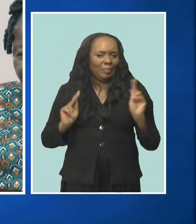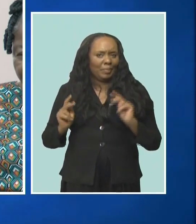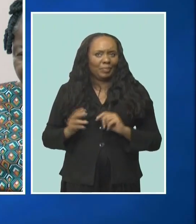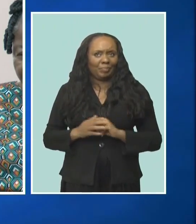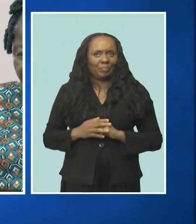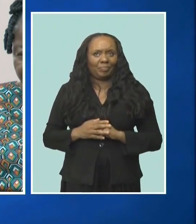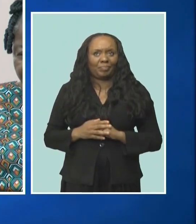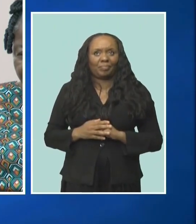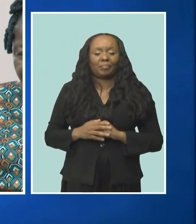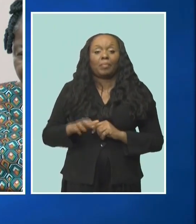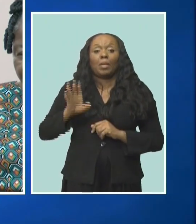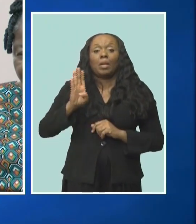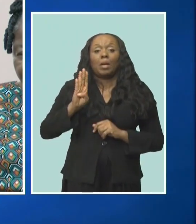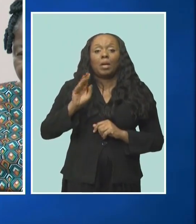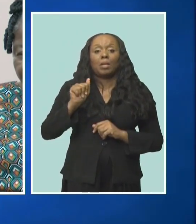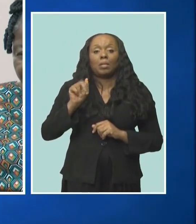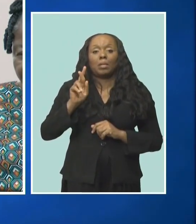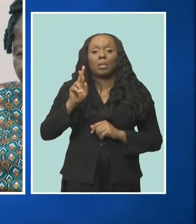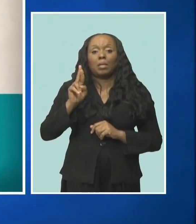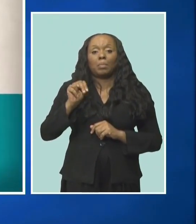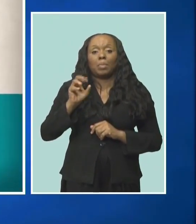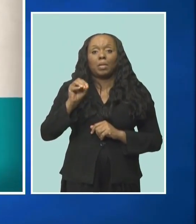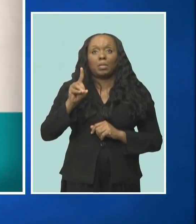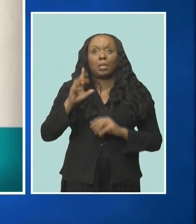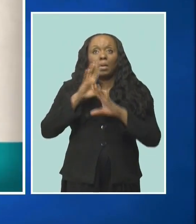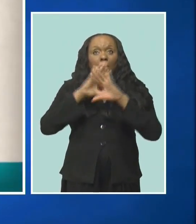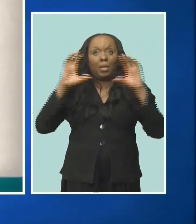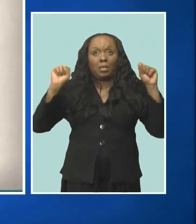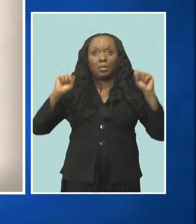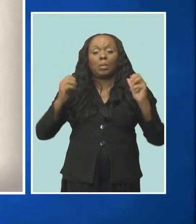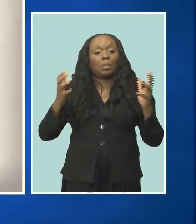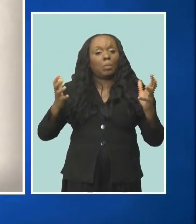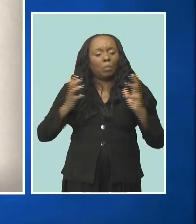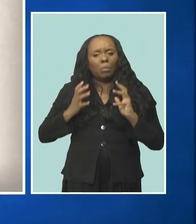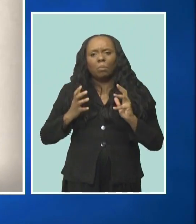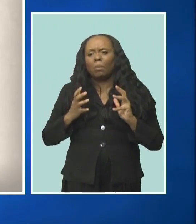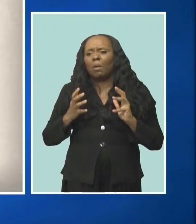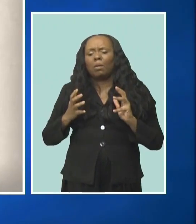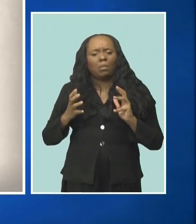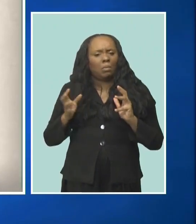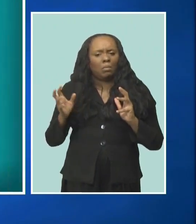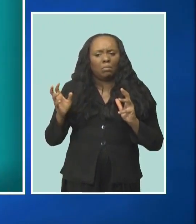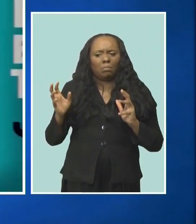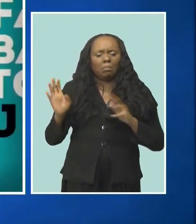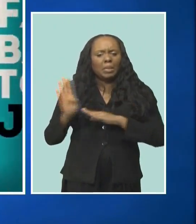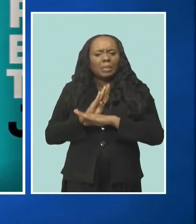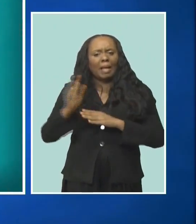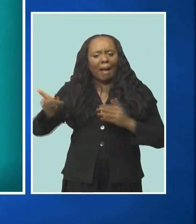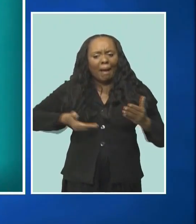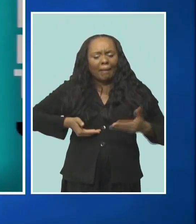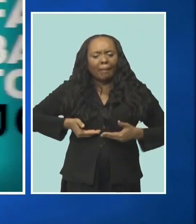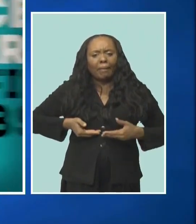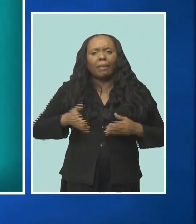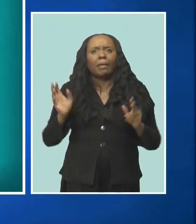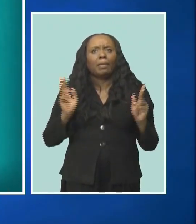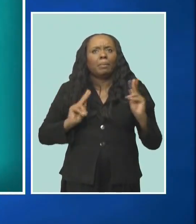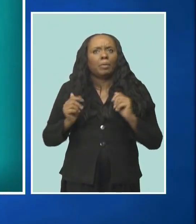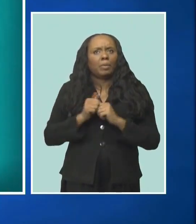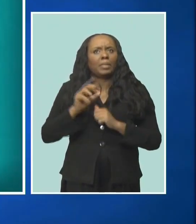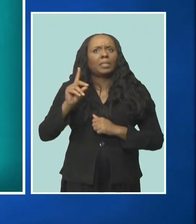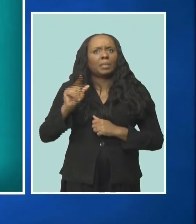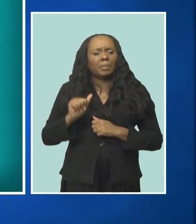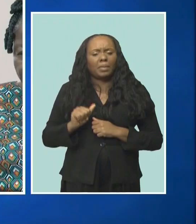Organization of the Disabled, Pero Holloway, wants employers to see hiring people with disabilities makes good business